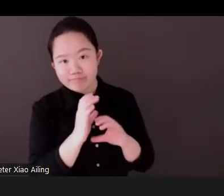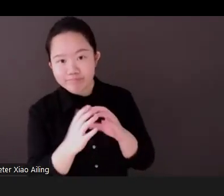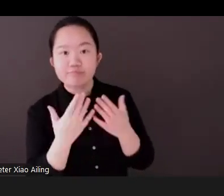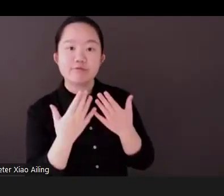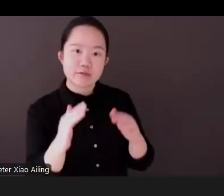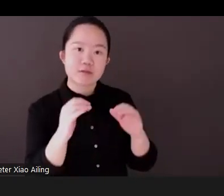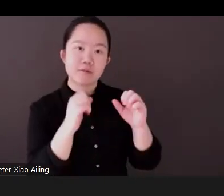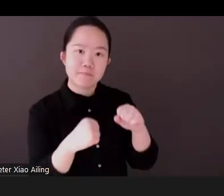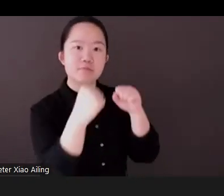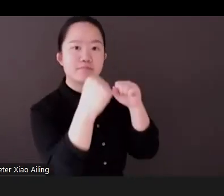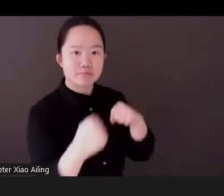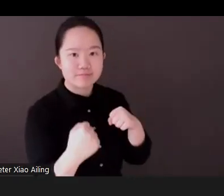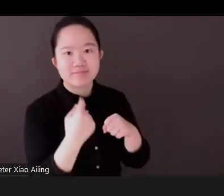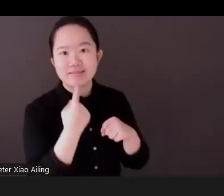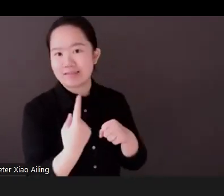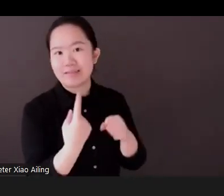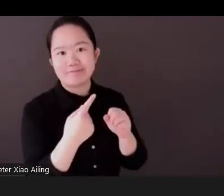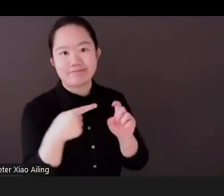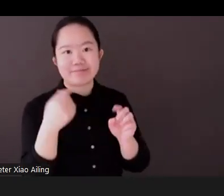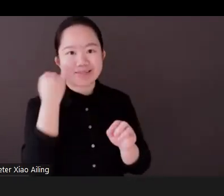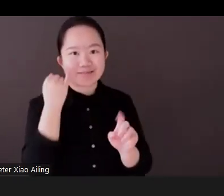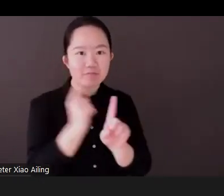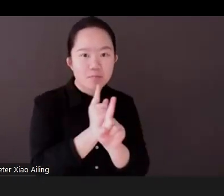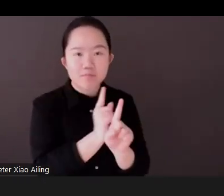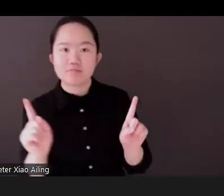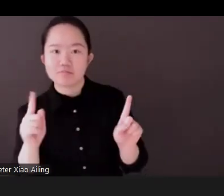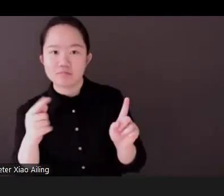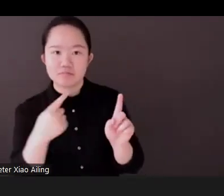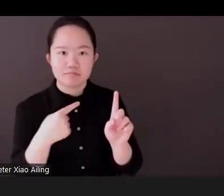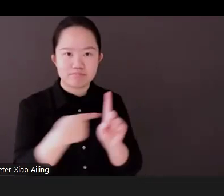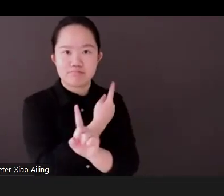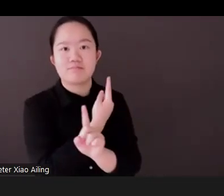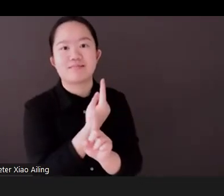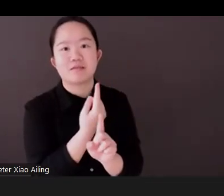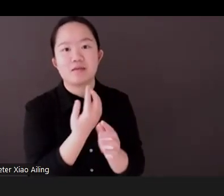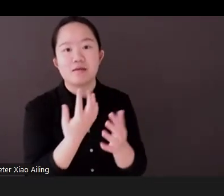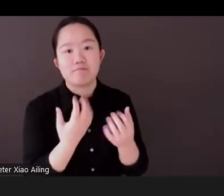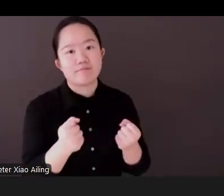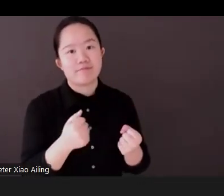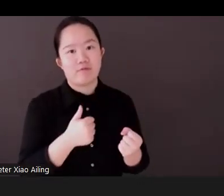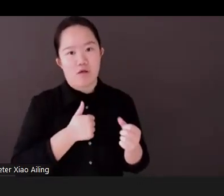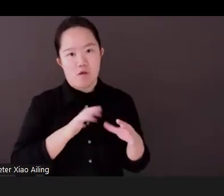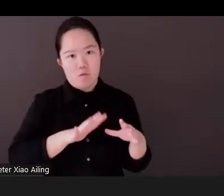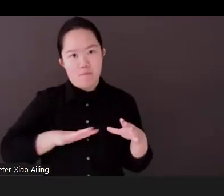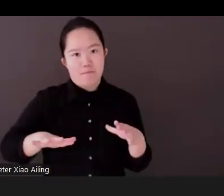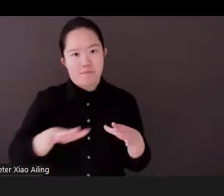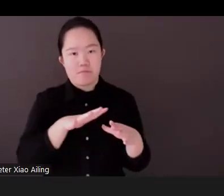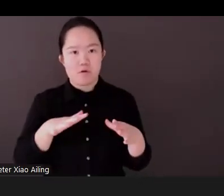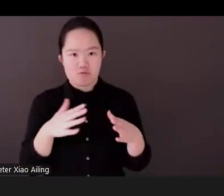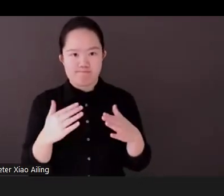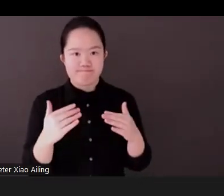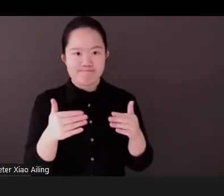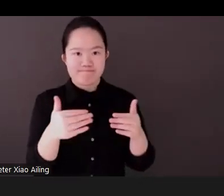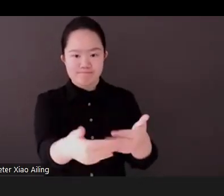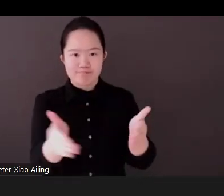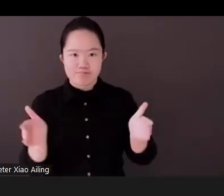on their own markets within their own national boundaries. But do they then need to pay the fines